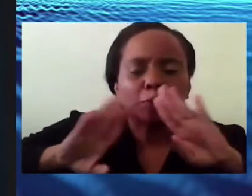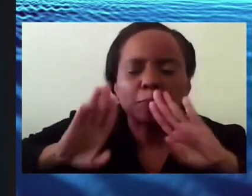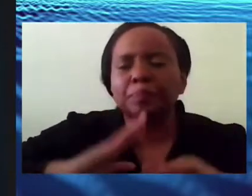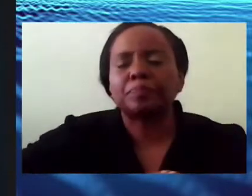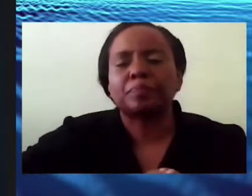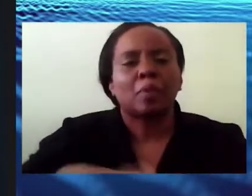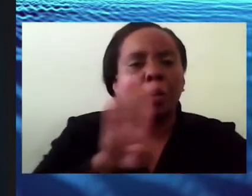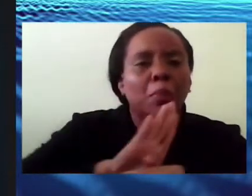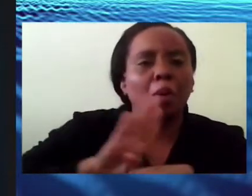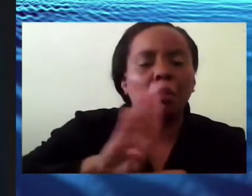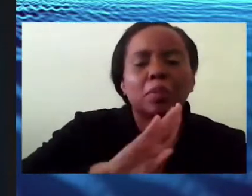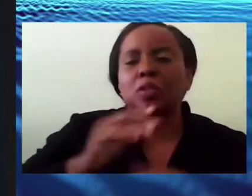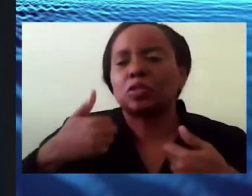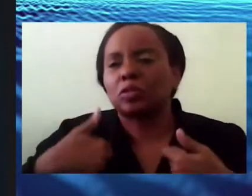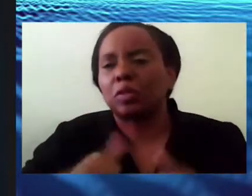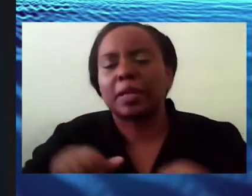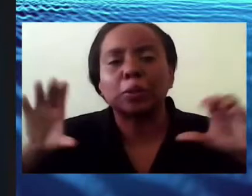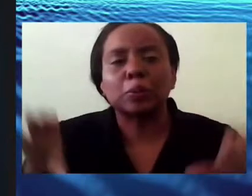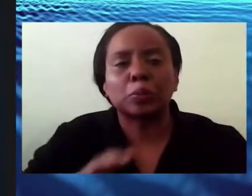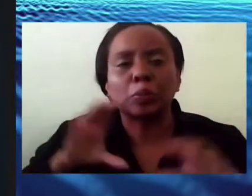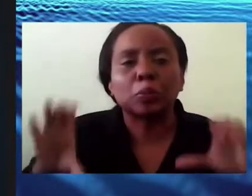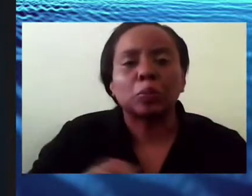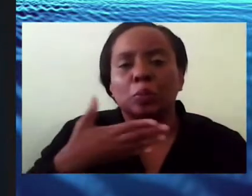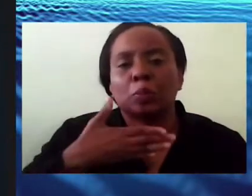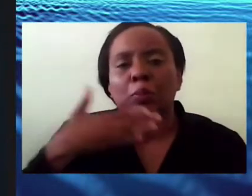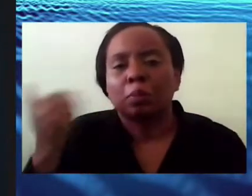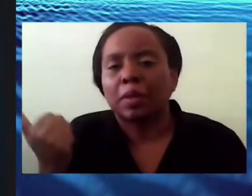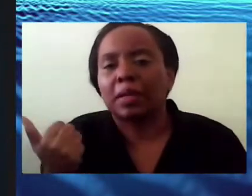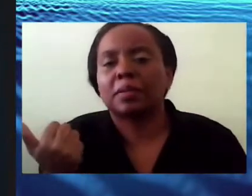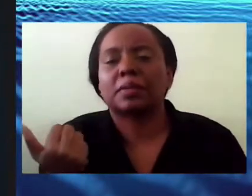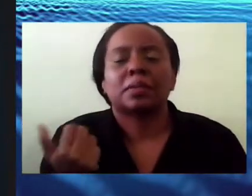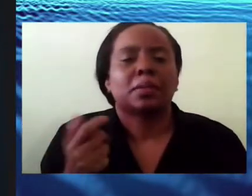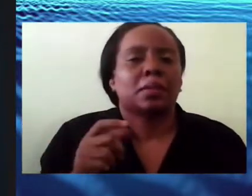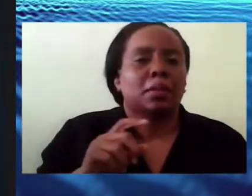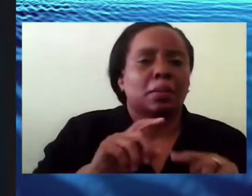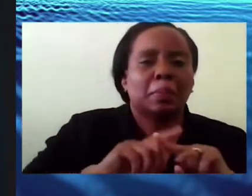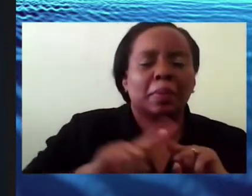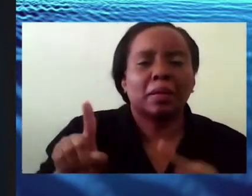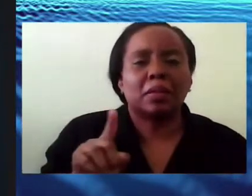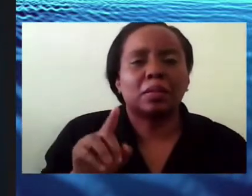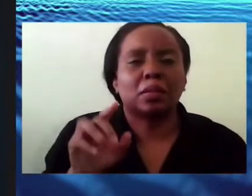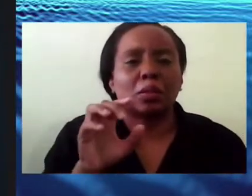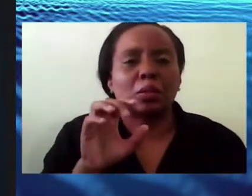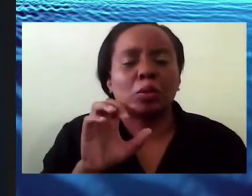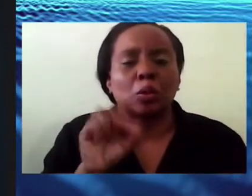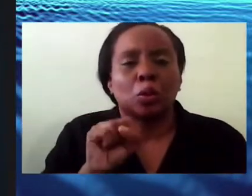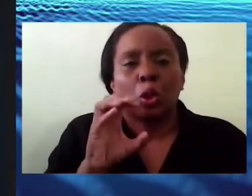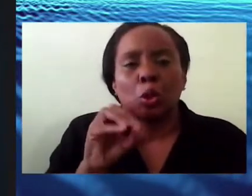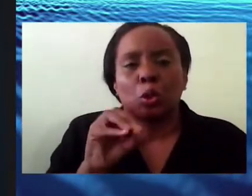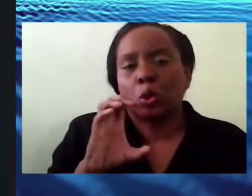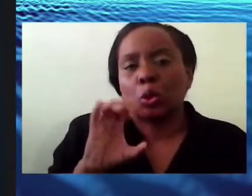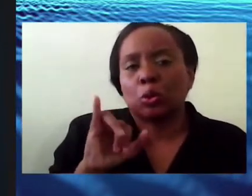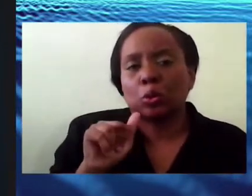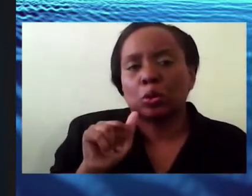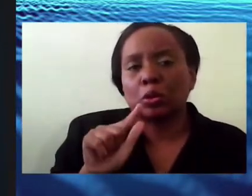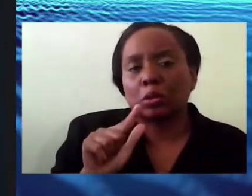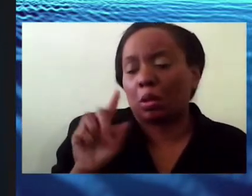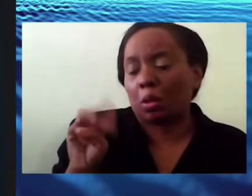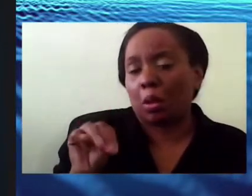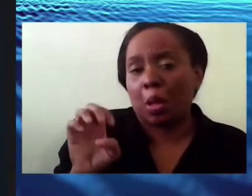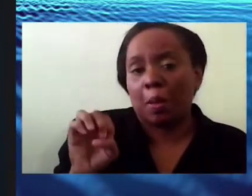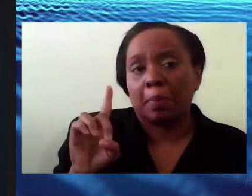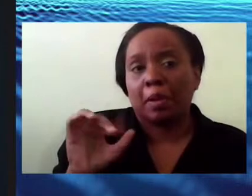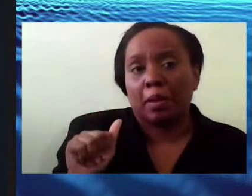and we have to deal with the social media jollies. There has been some